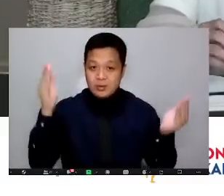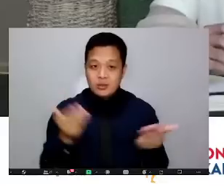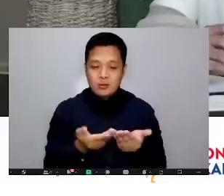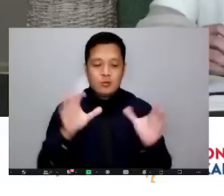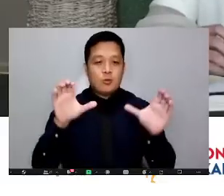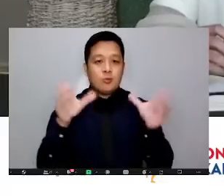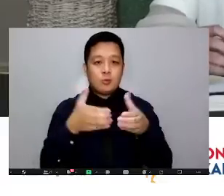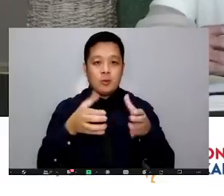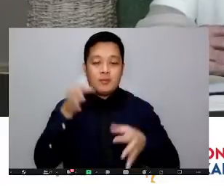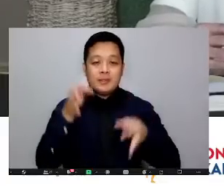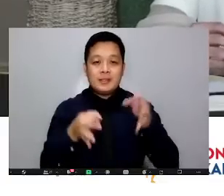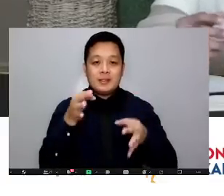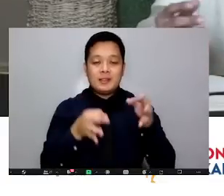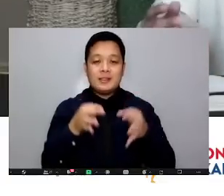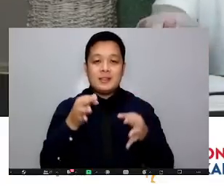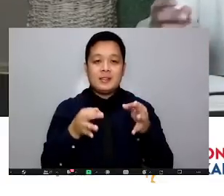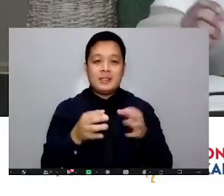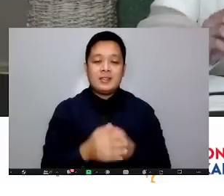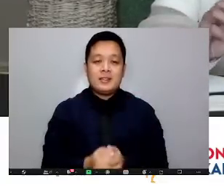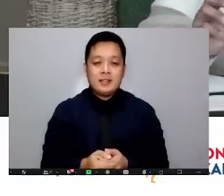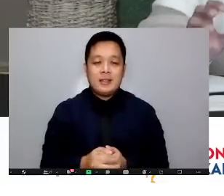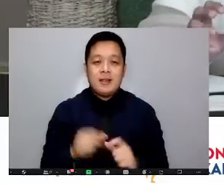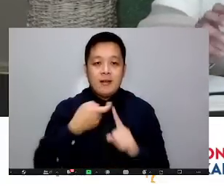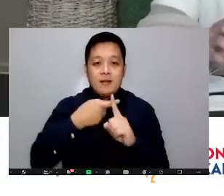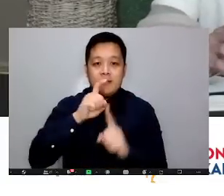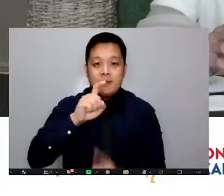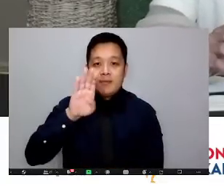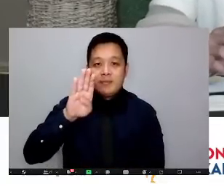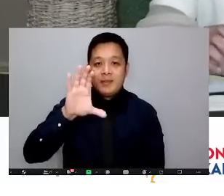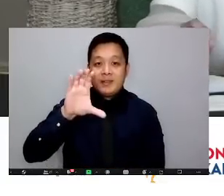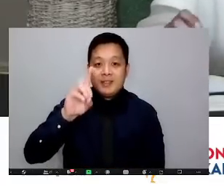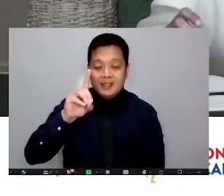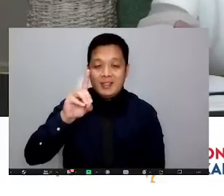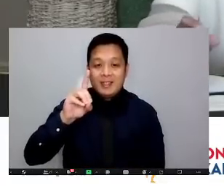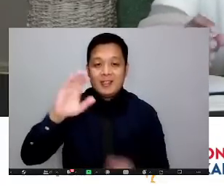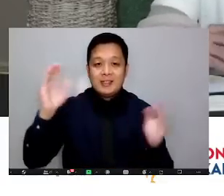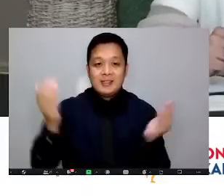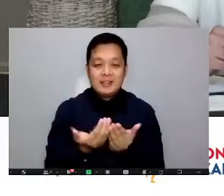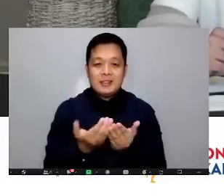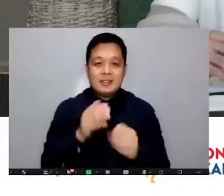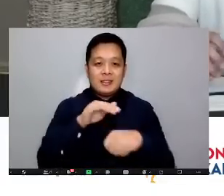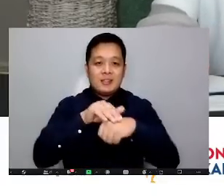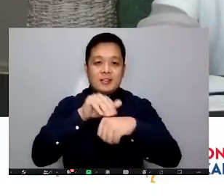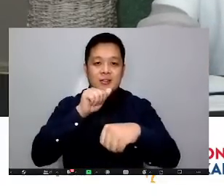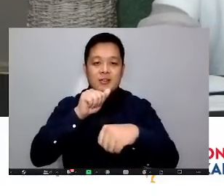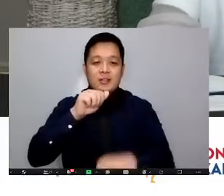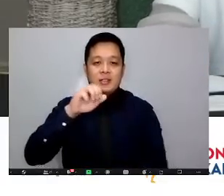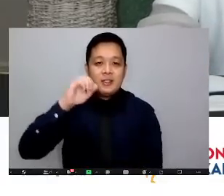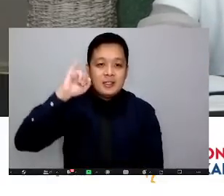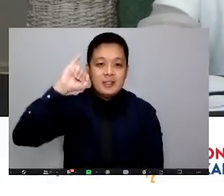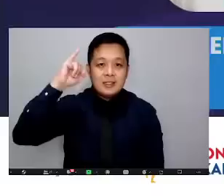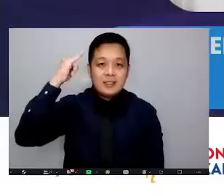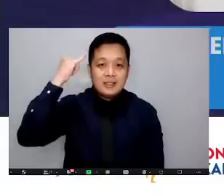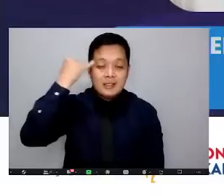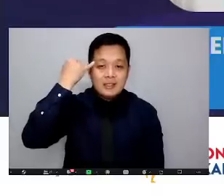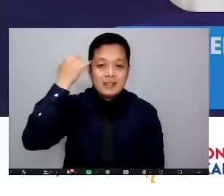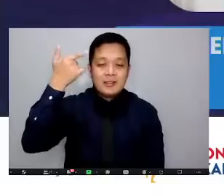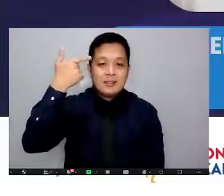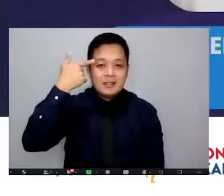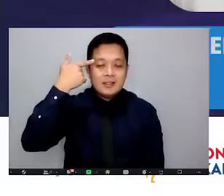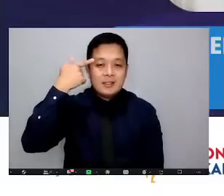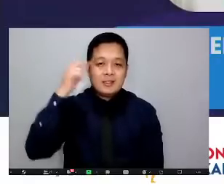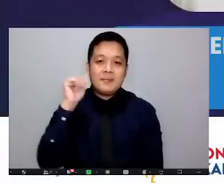Program Specialists from the Bureau of Curriculum Development, Mr. Joseph Gutierrez and Ms. Annalisa Chan.